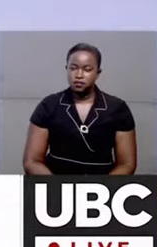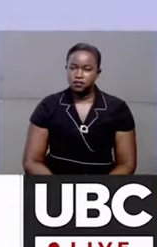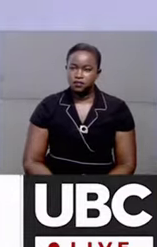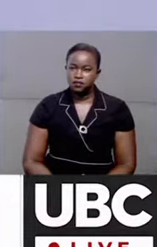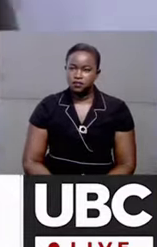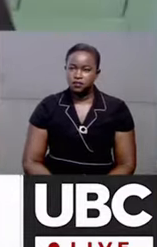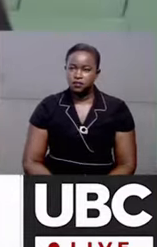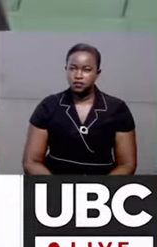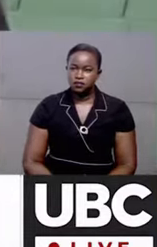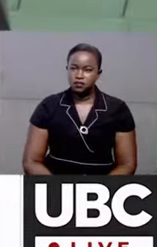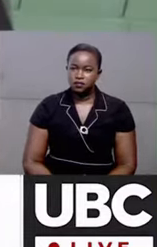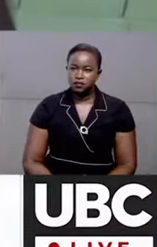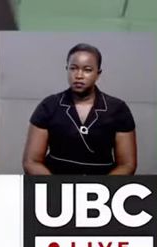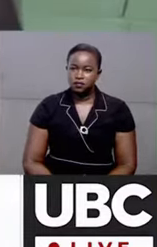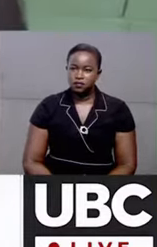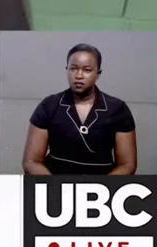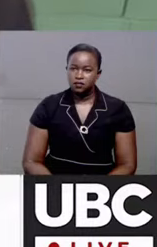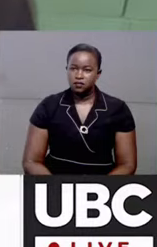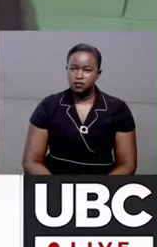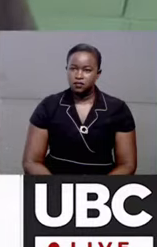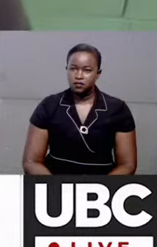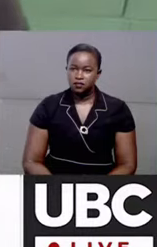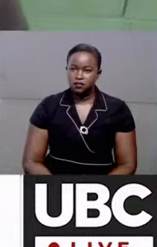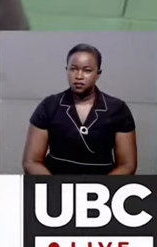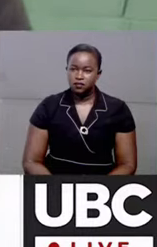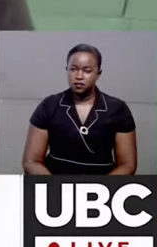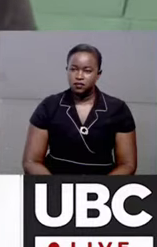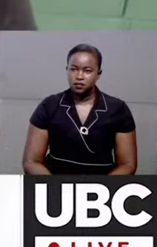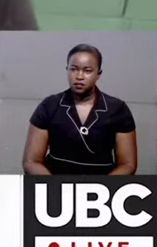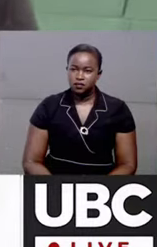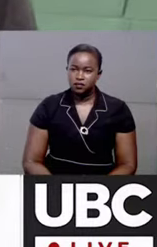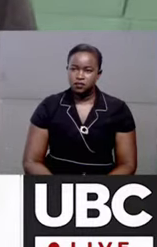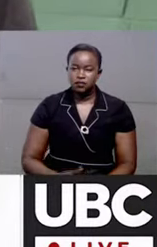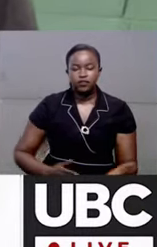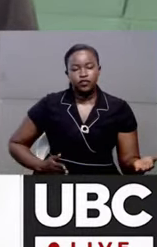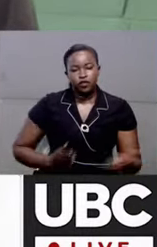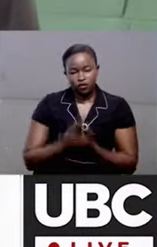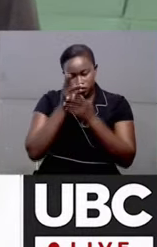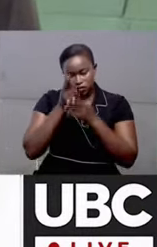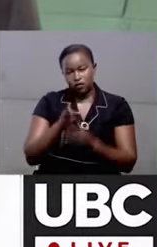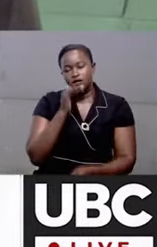Who is it? It's one. Right Honorable Speaker,